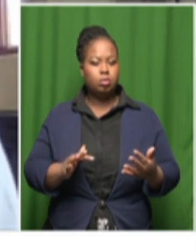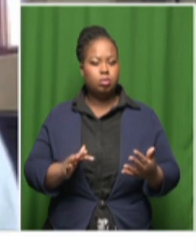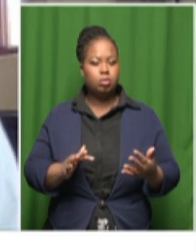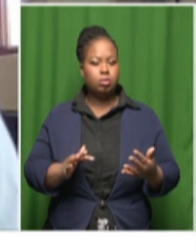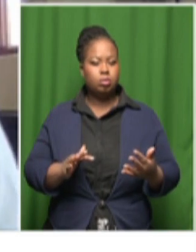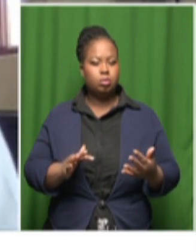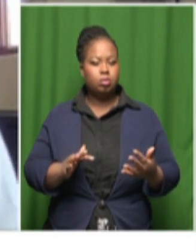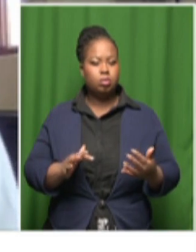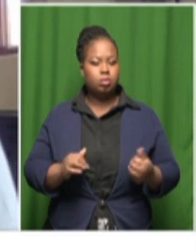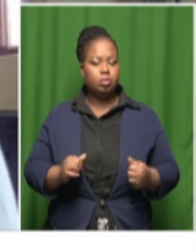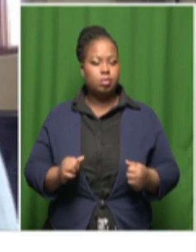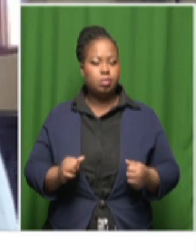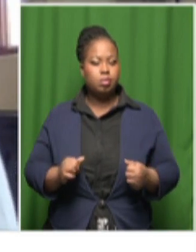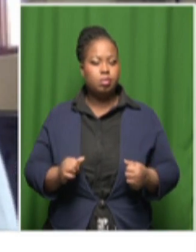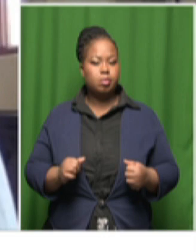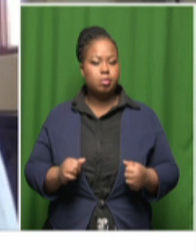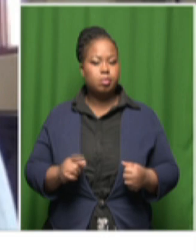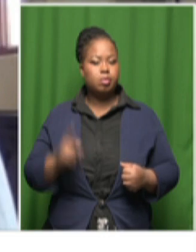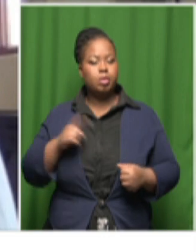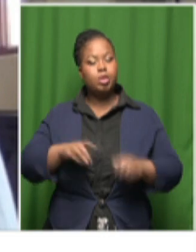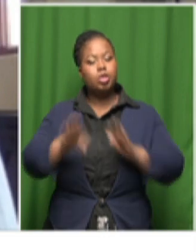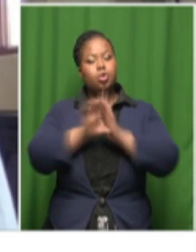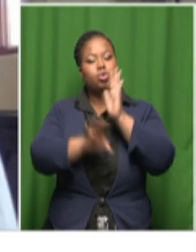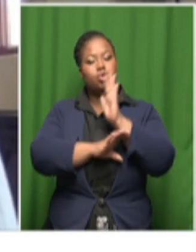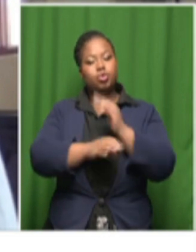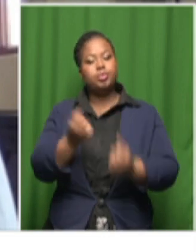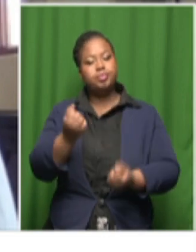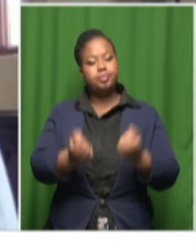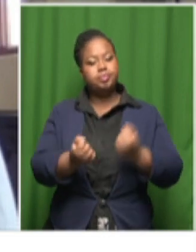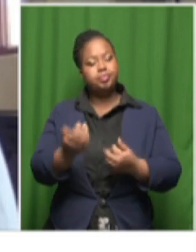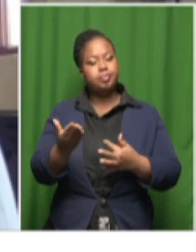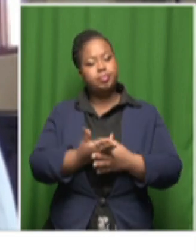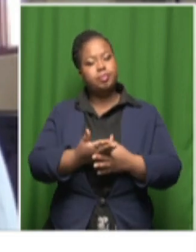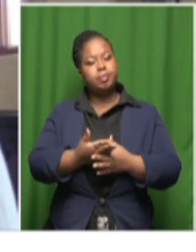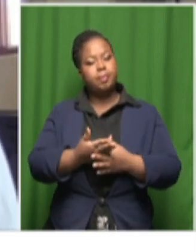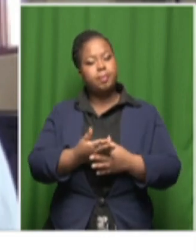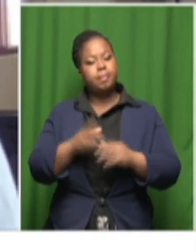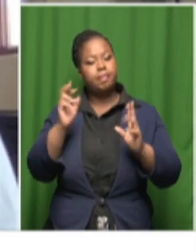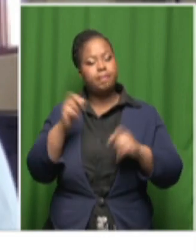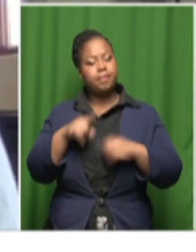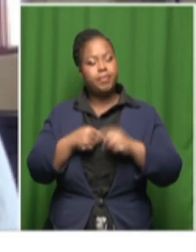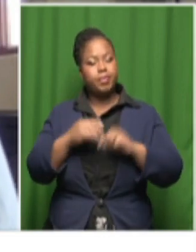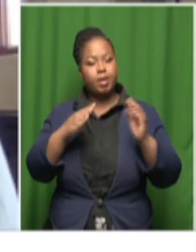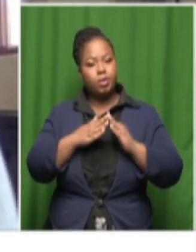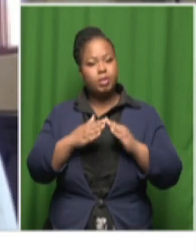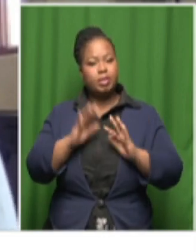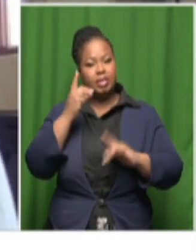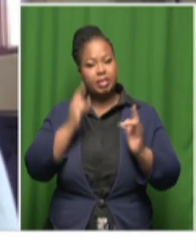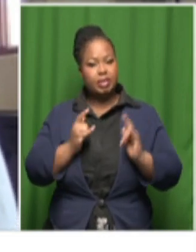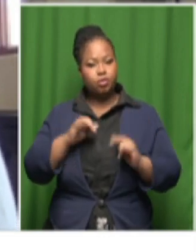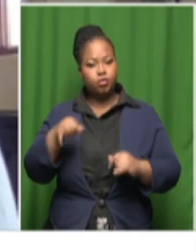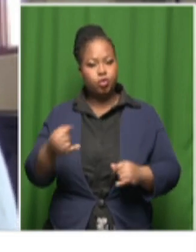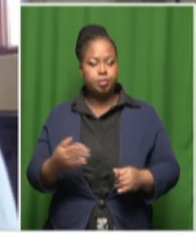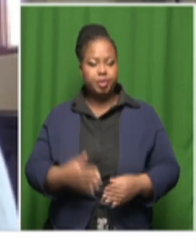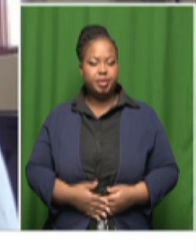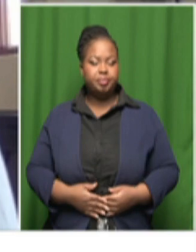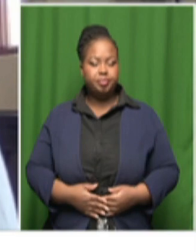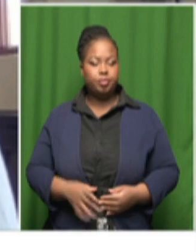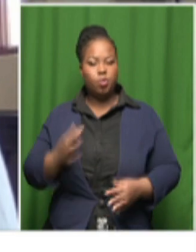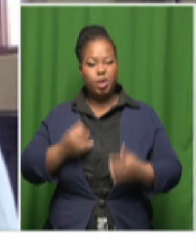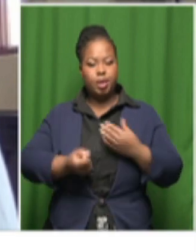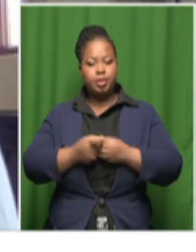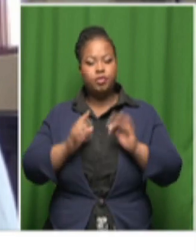And also some of the key constitutional court cases around housing in the city and some of the key events over the past